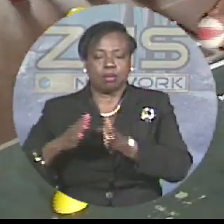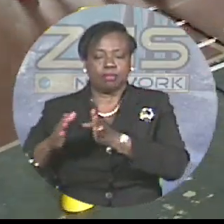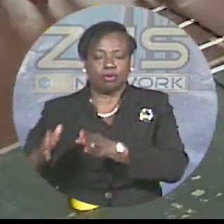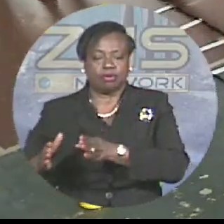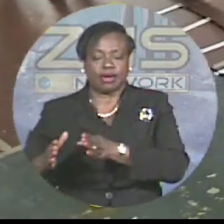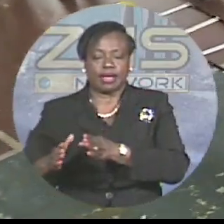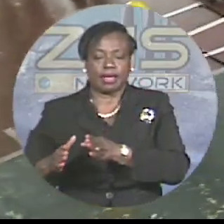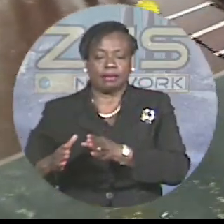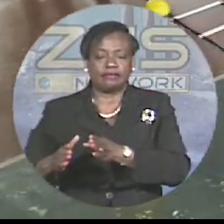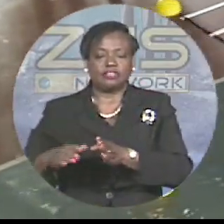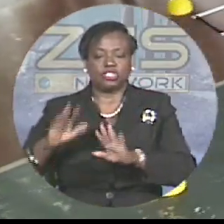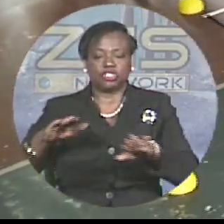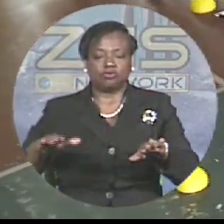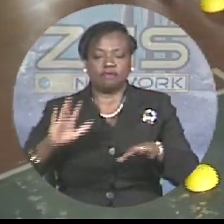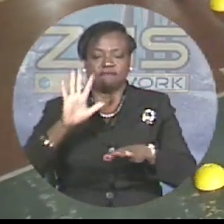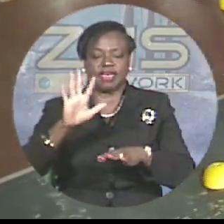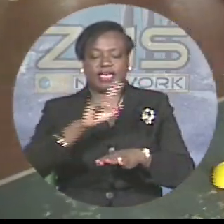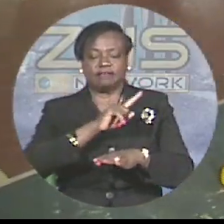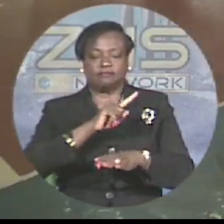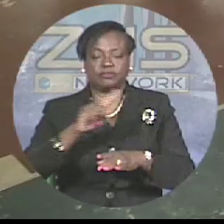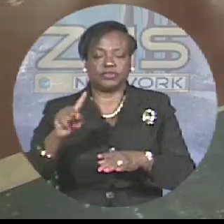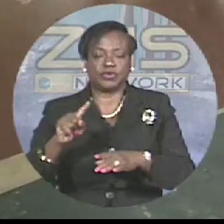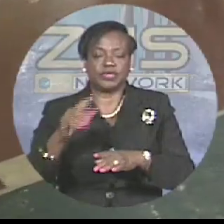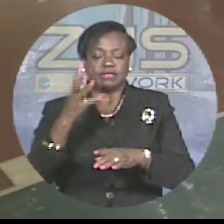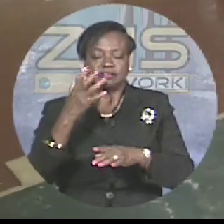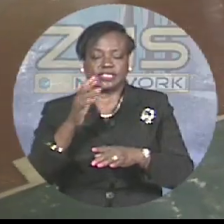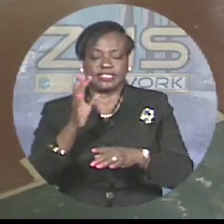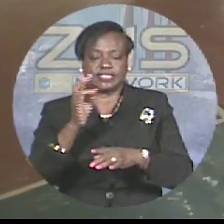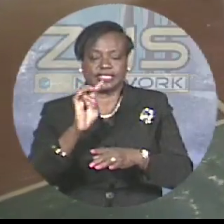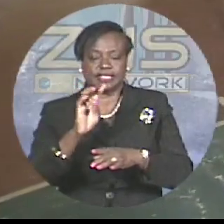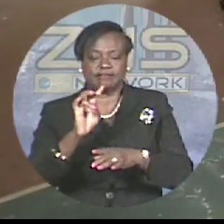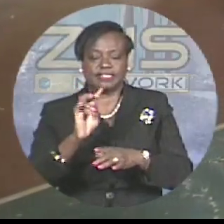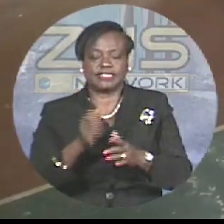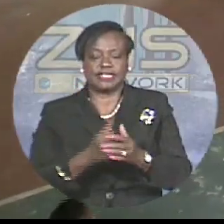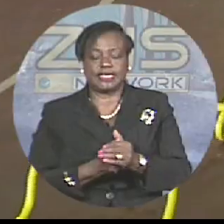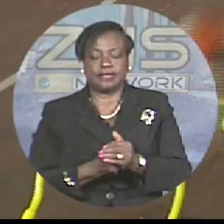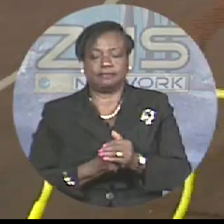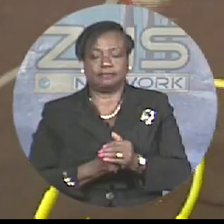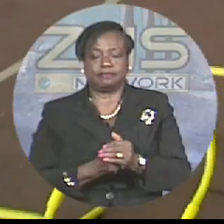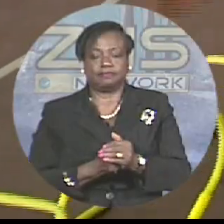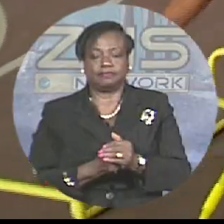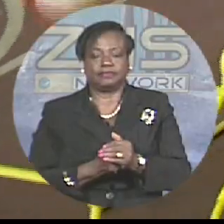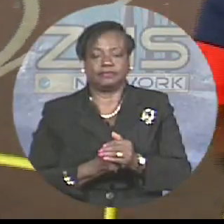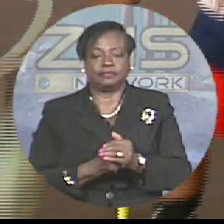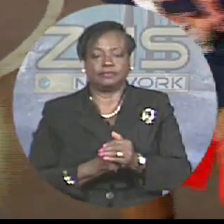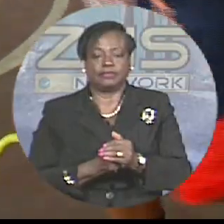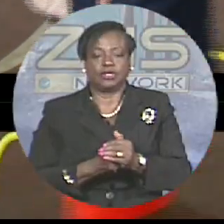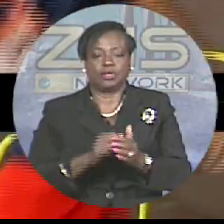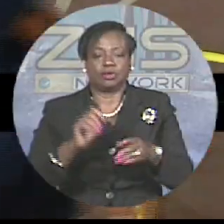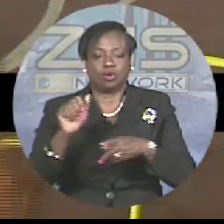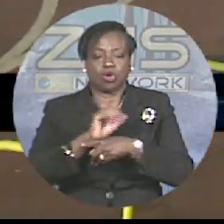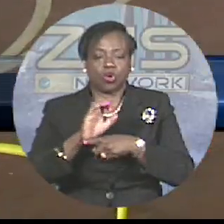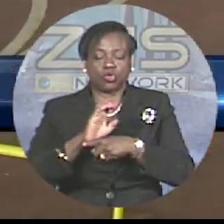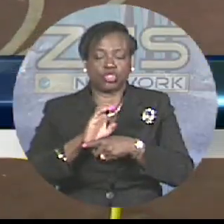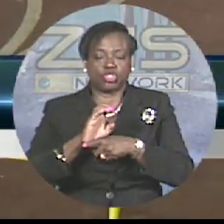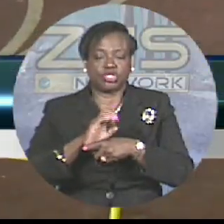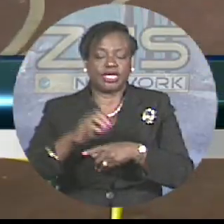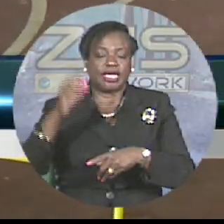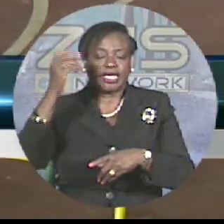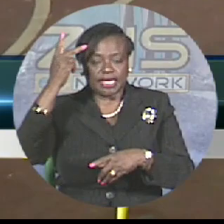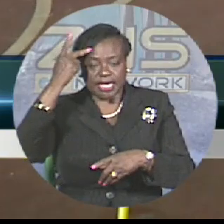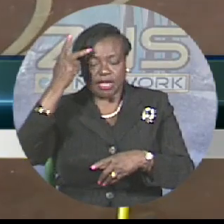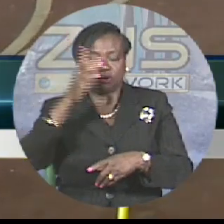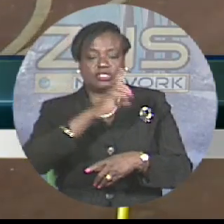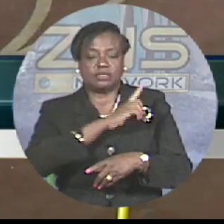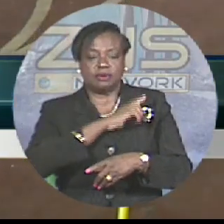17. And as our Jared Higgs tells us, it's all about the technique. Coach Kino Demerit knows that the root of any